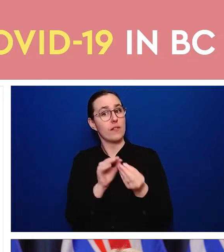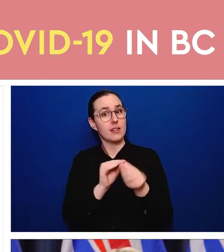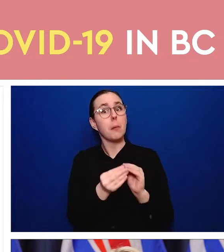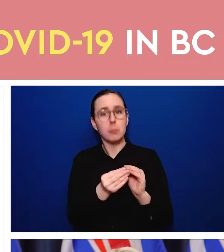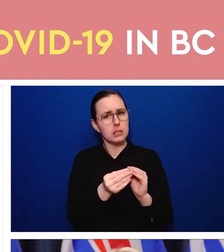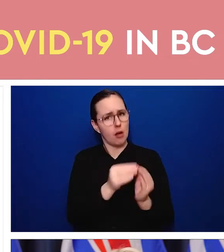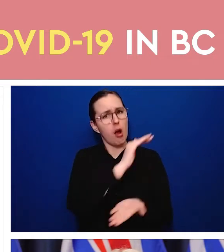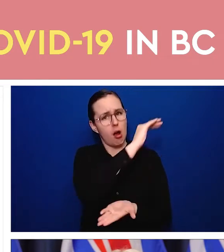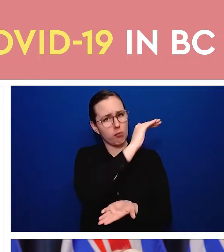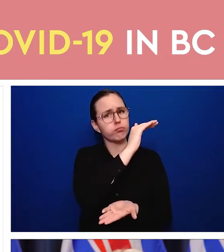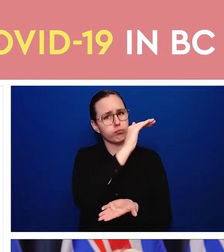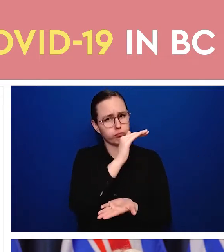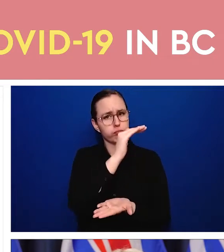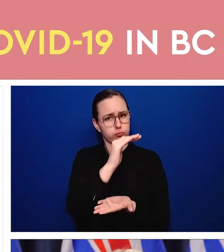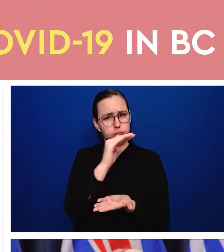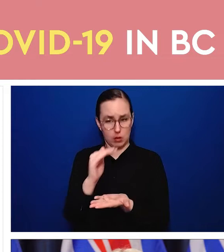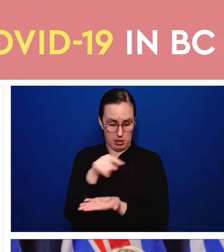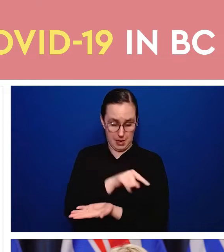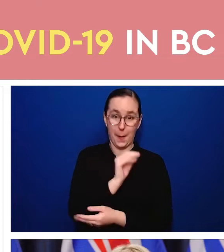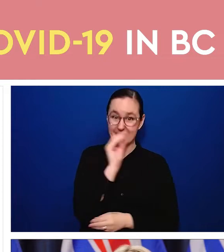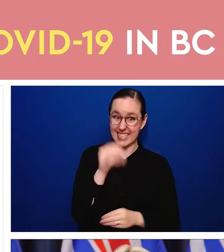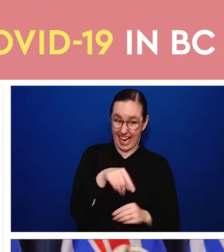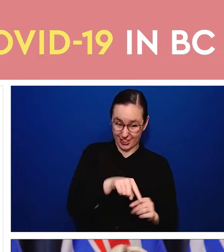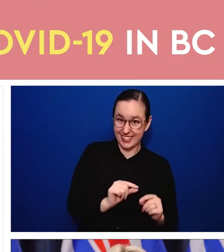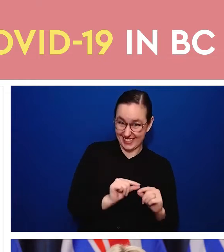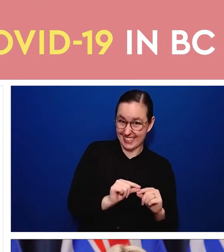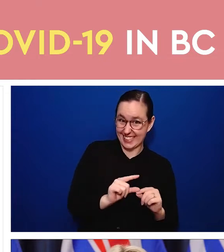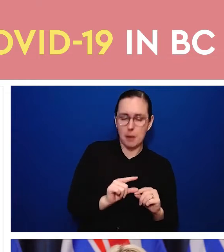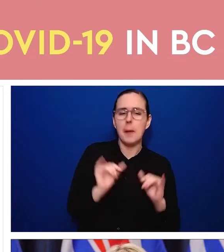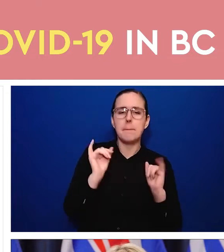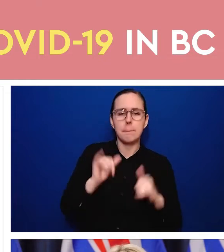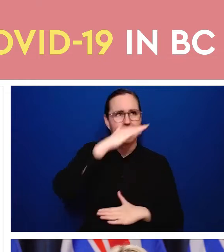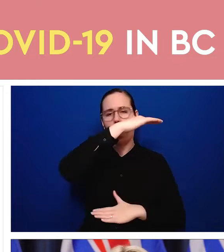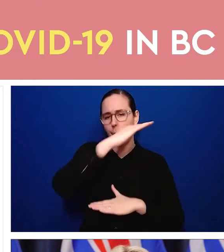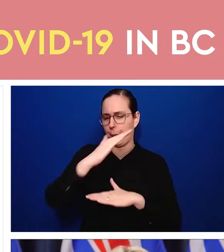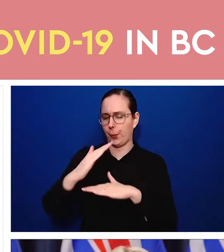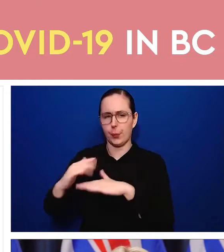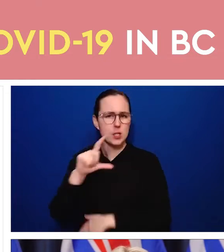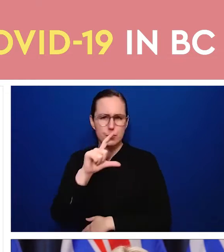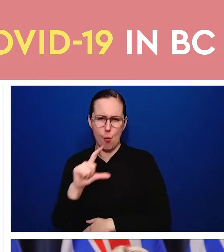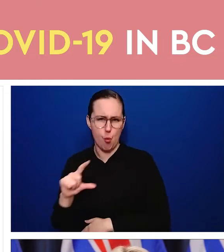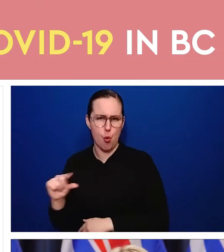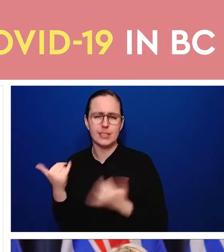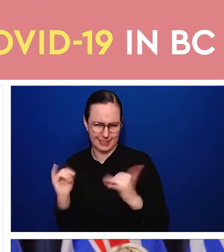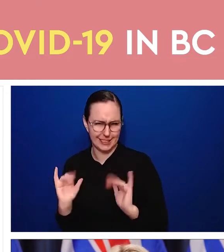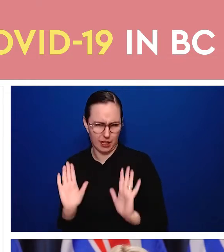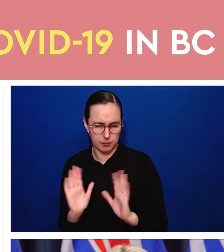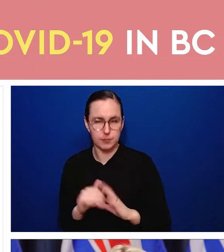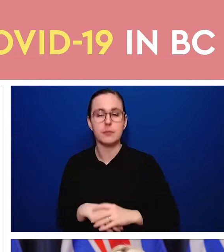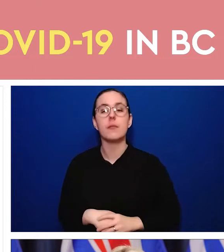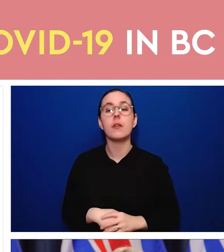with BA2 is actually going down as well. And it tells us again that as rates of transmission go down, we're